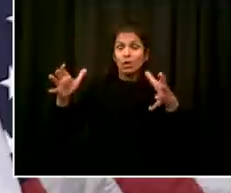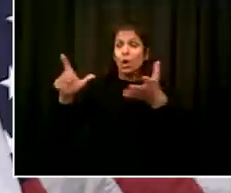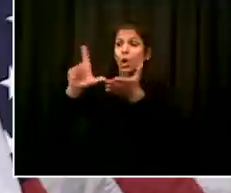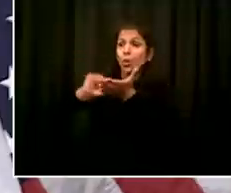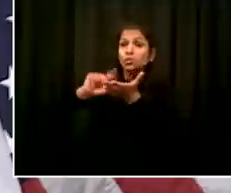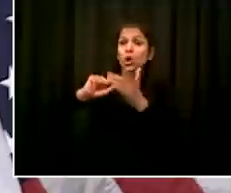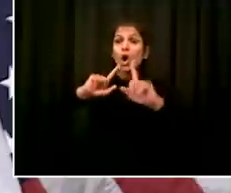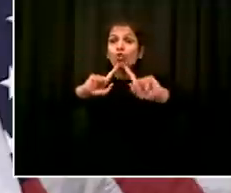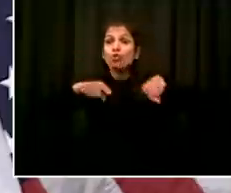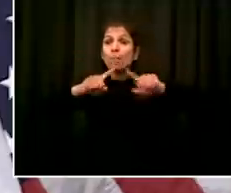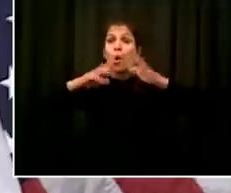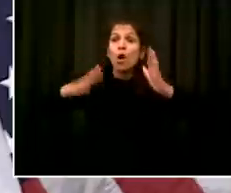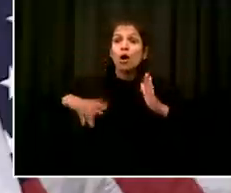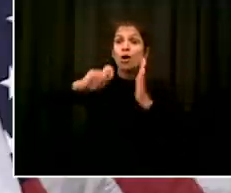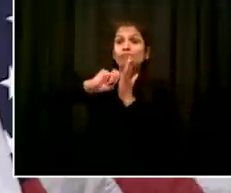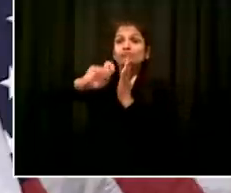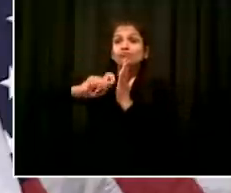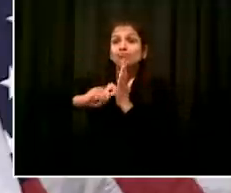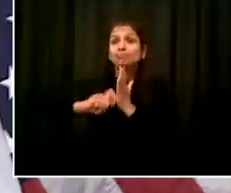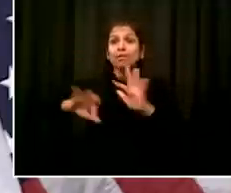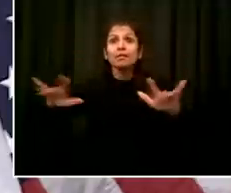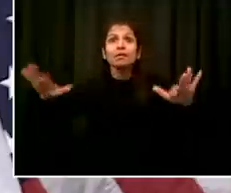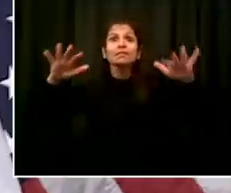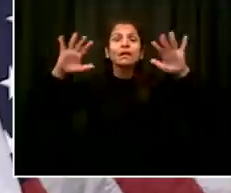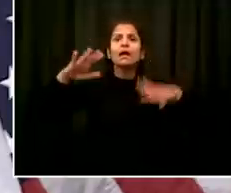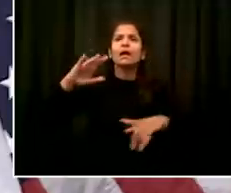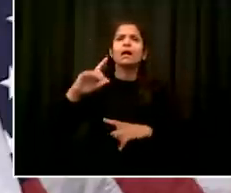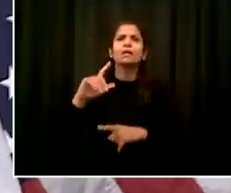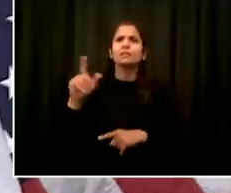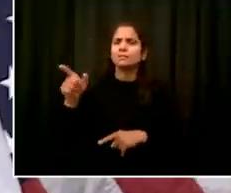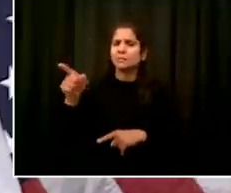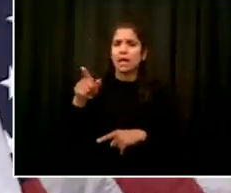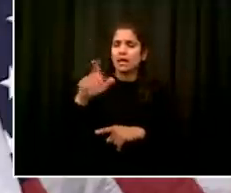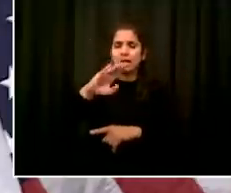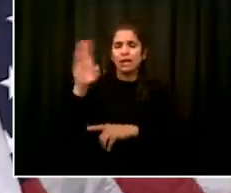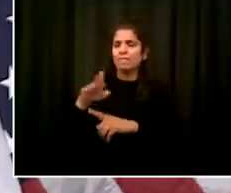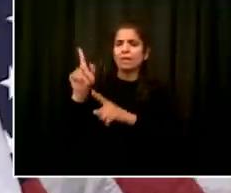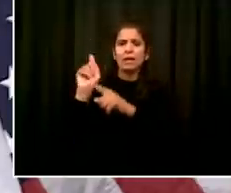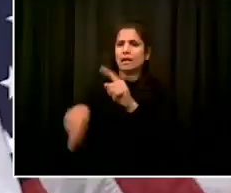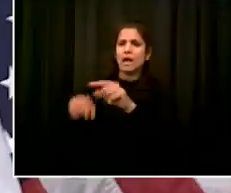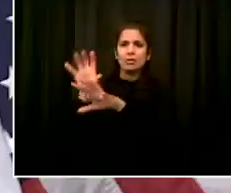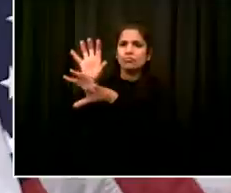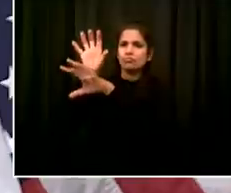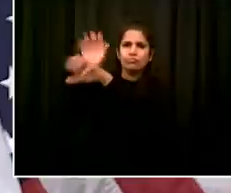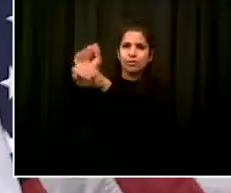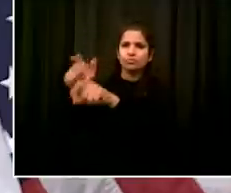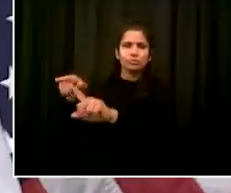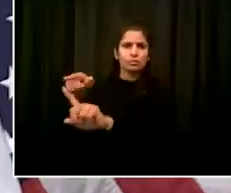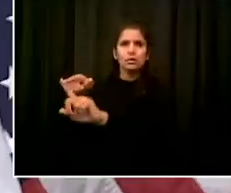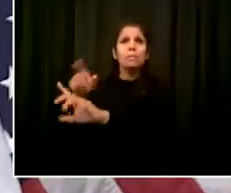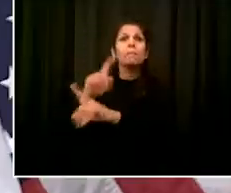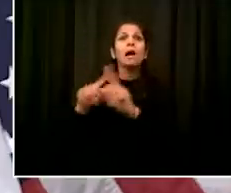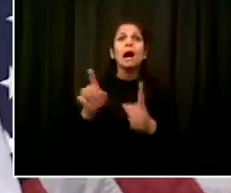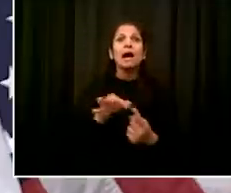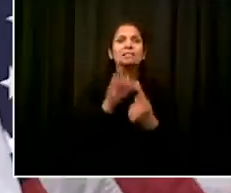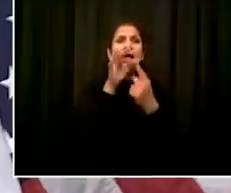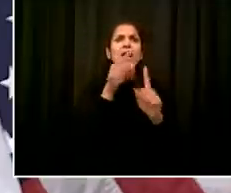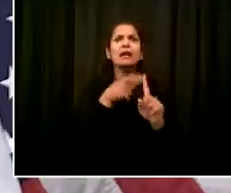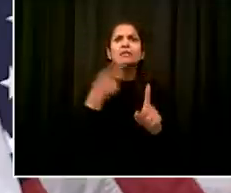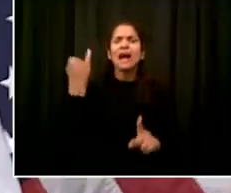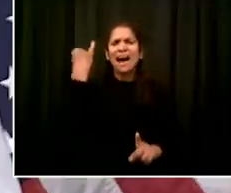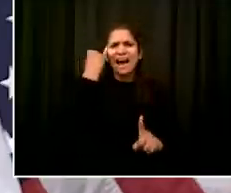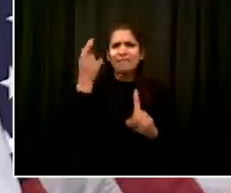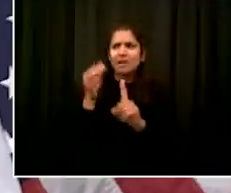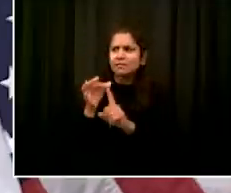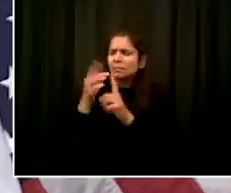Unless there's an absolutely aberrant situation where a journalist commits an illegal act, there should be no condition under which any journalist is ever detained